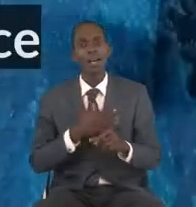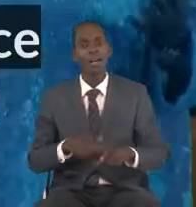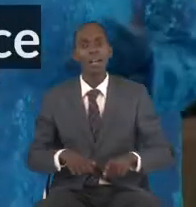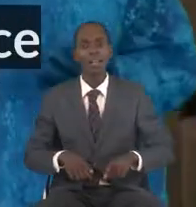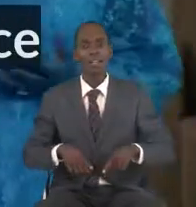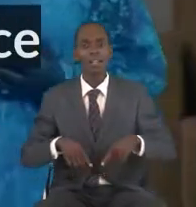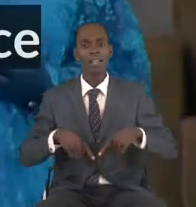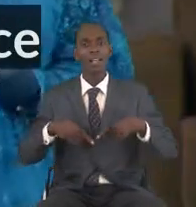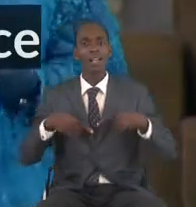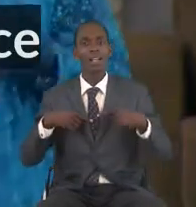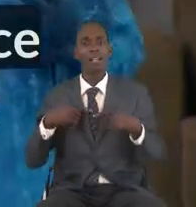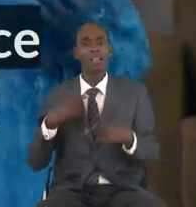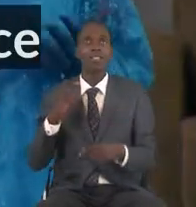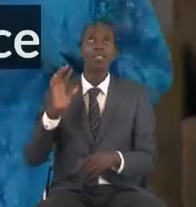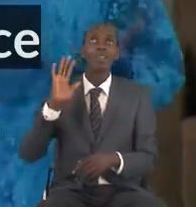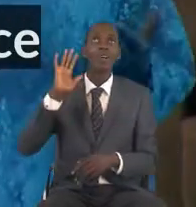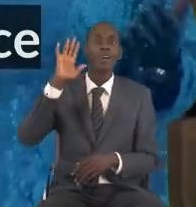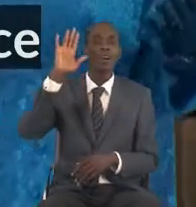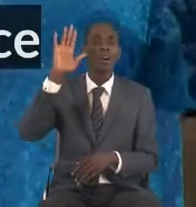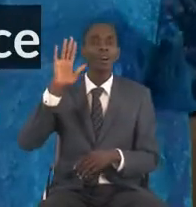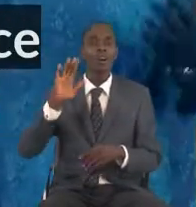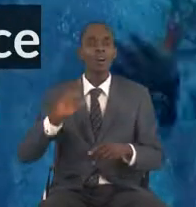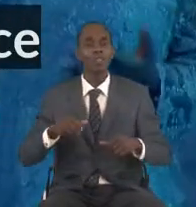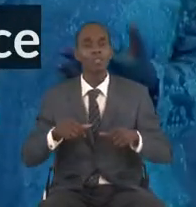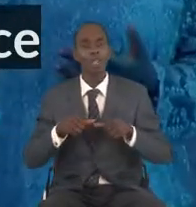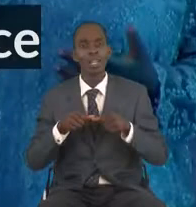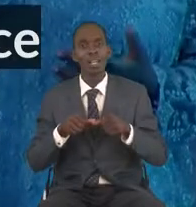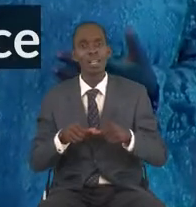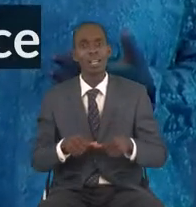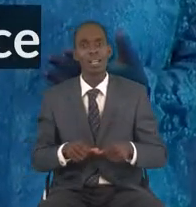my life your